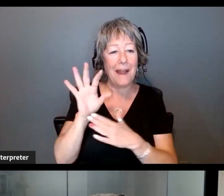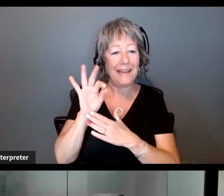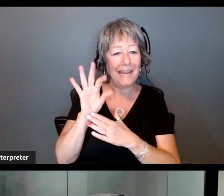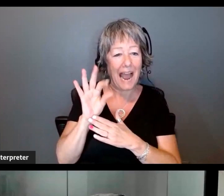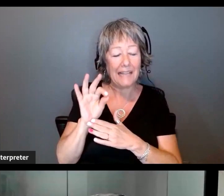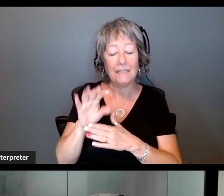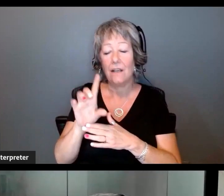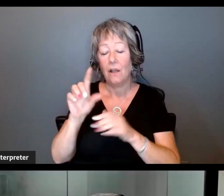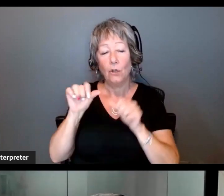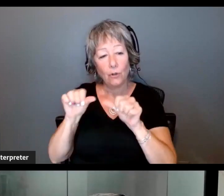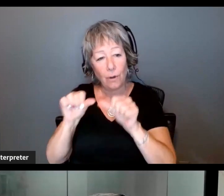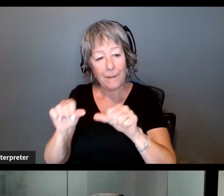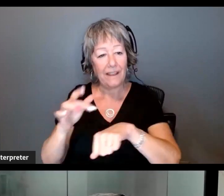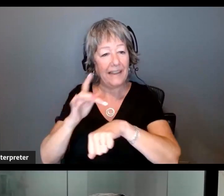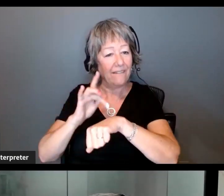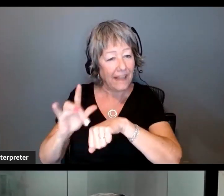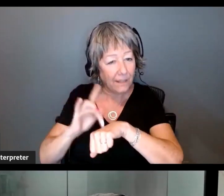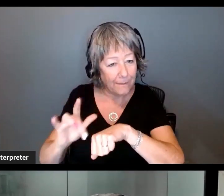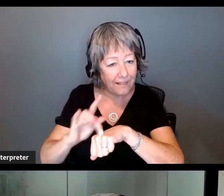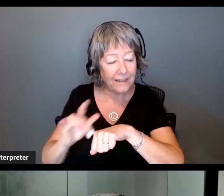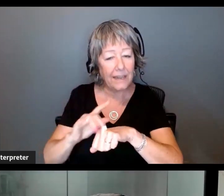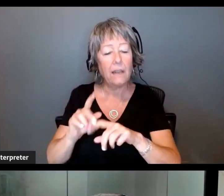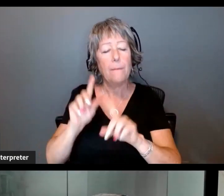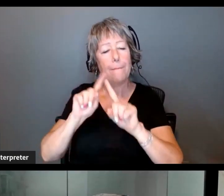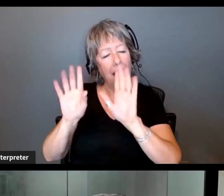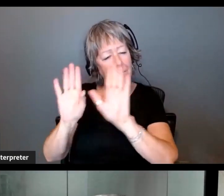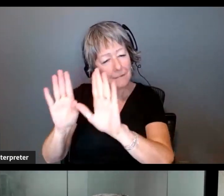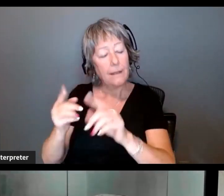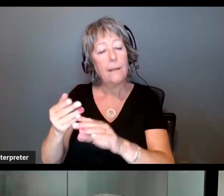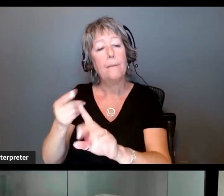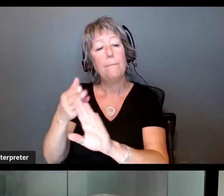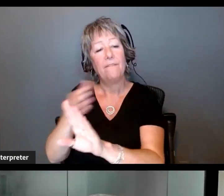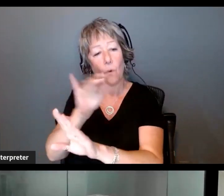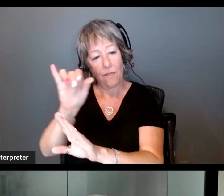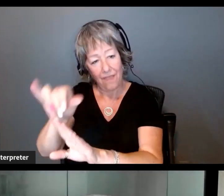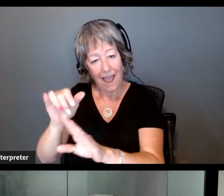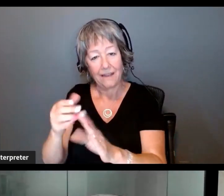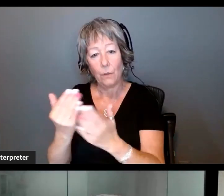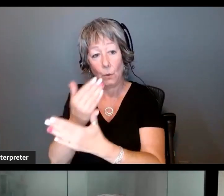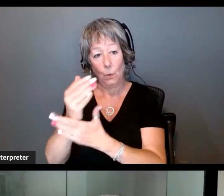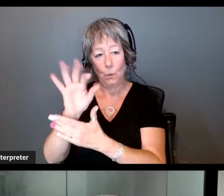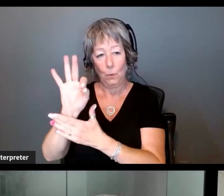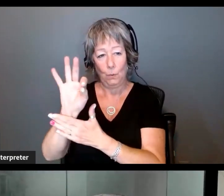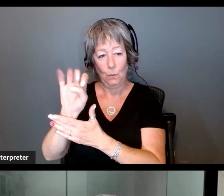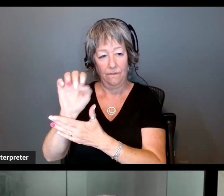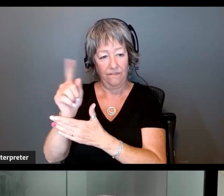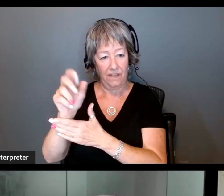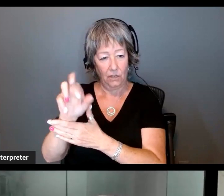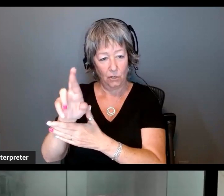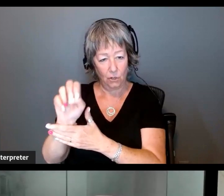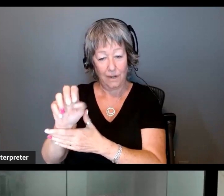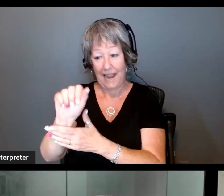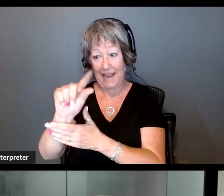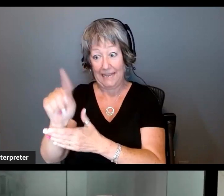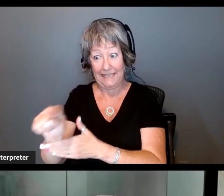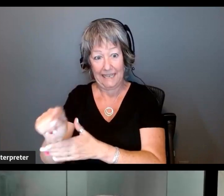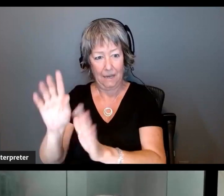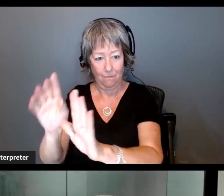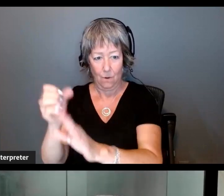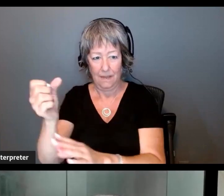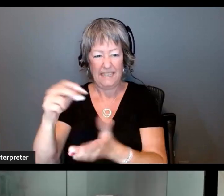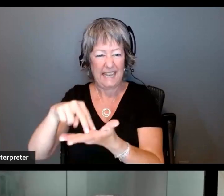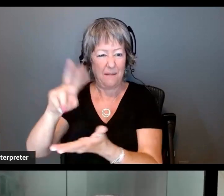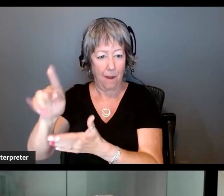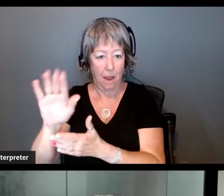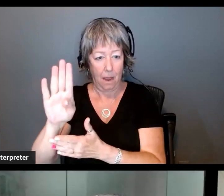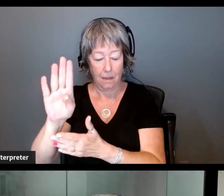durability and availability and things like that. But before we do that, before we get to the new feature, right, this multi-AZ with standby, I think it might